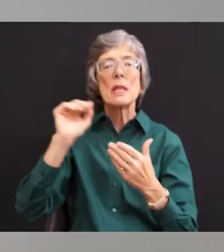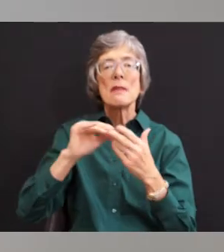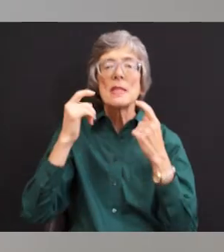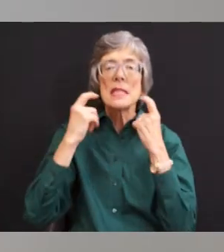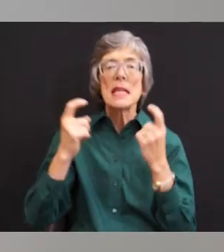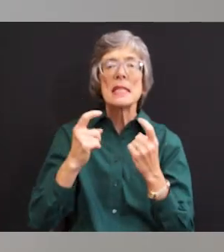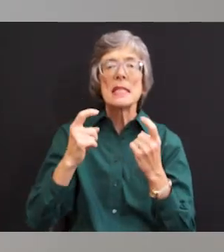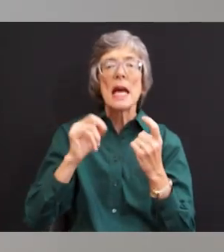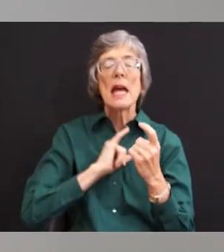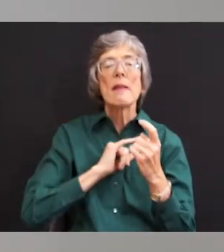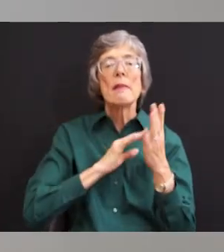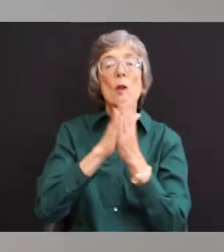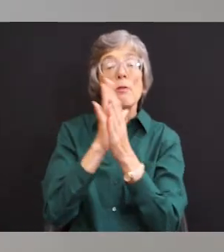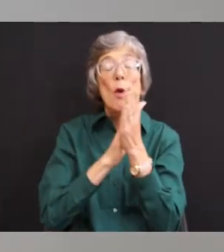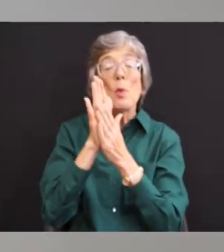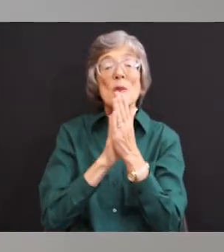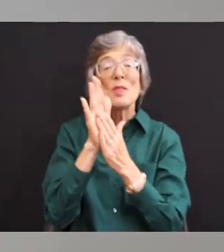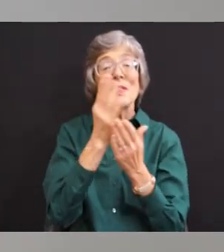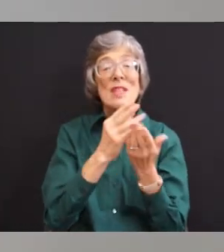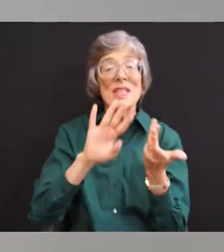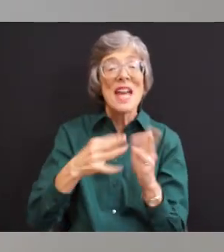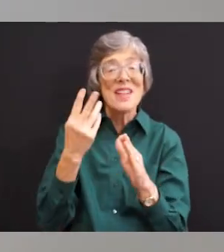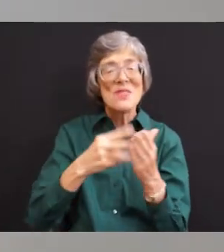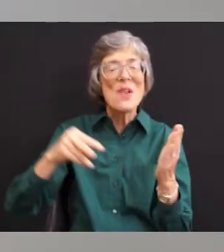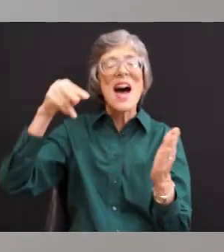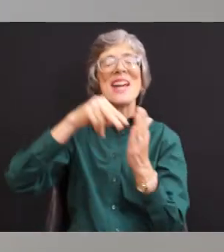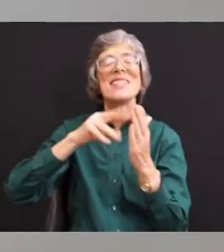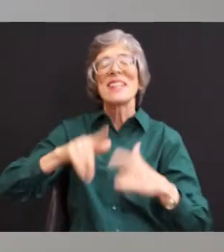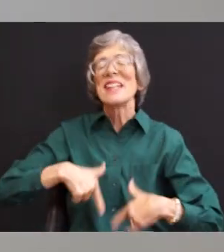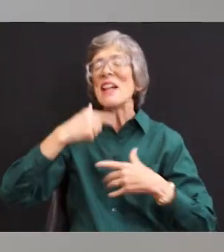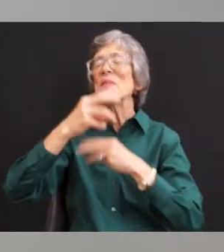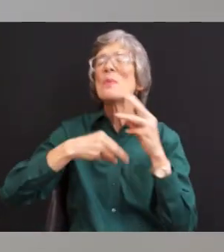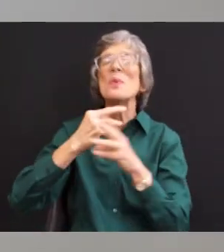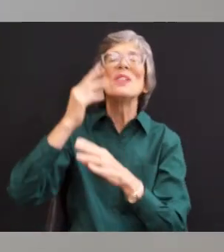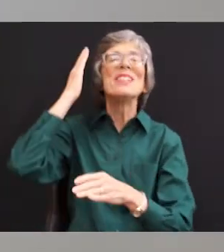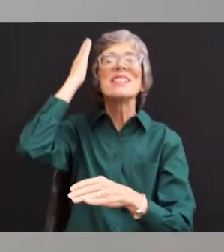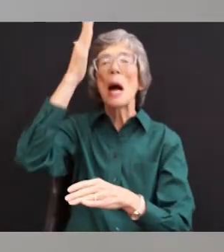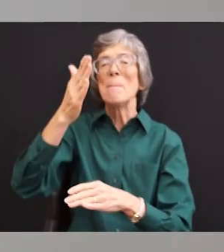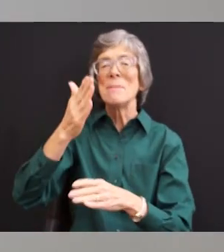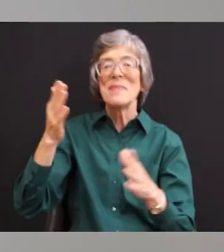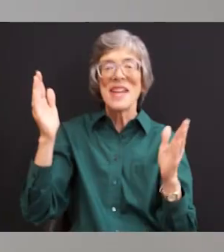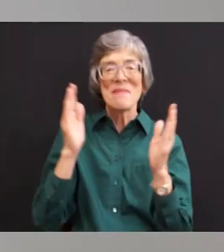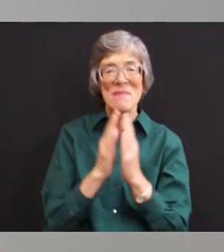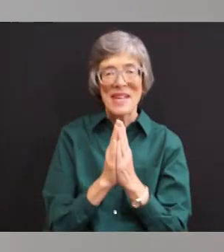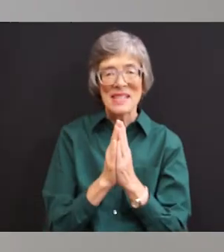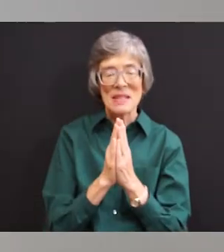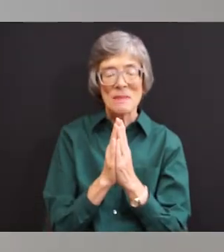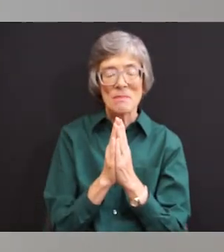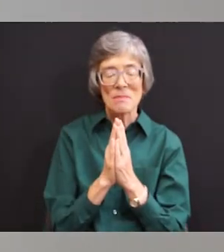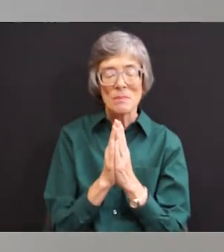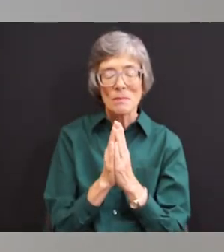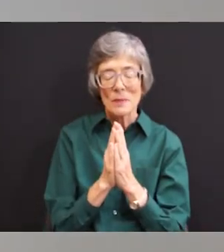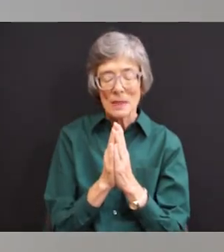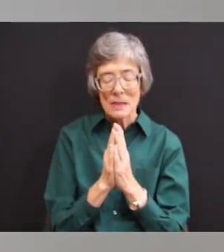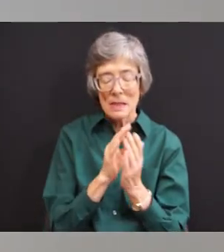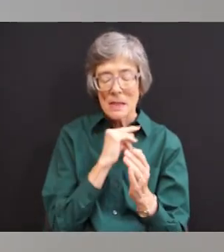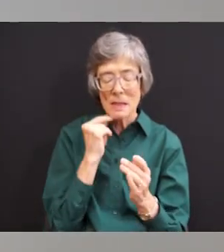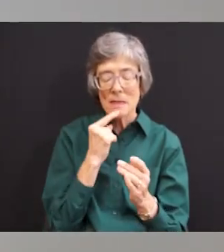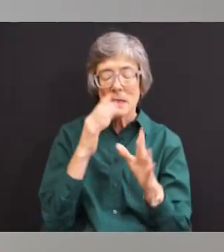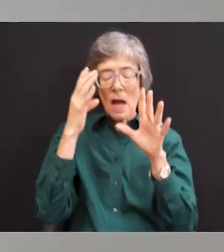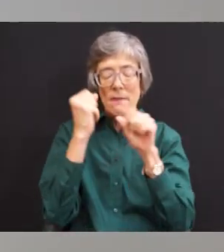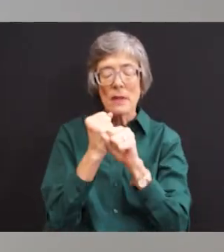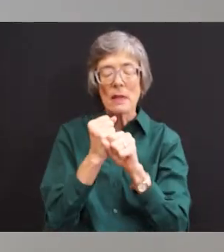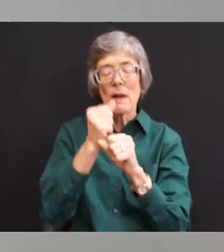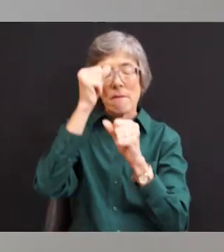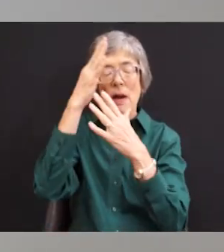and I look forward to the resurrection of the dead and life of the world to come. Amen. Confident in our Father's love for us as made present in the